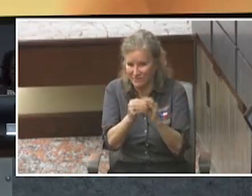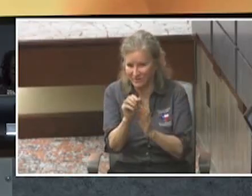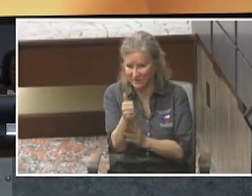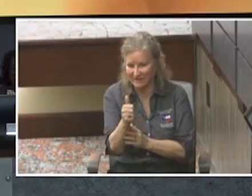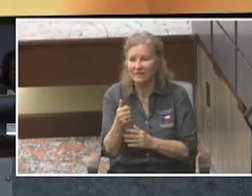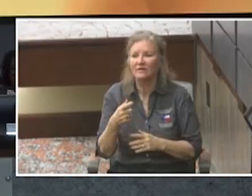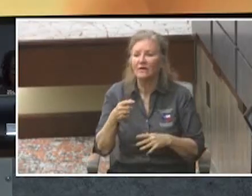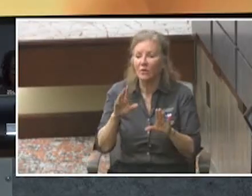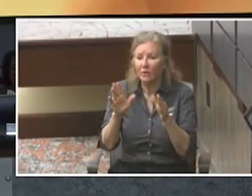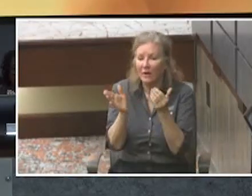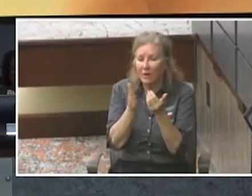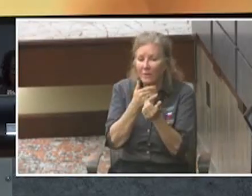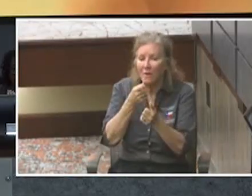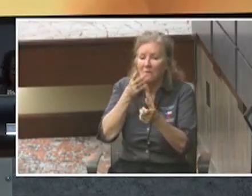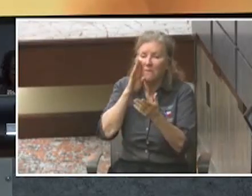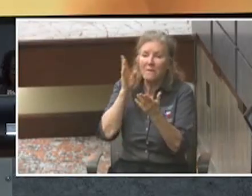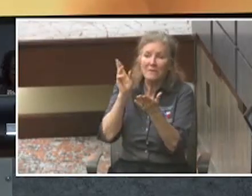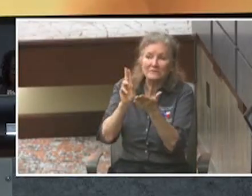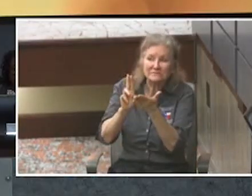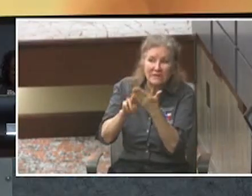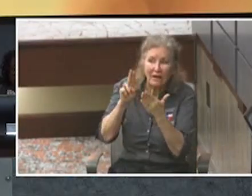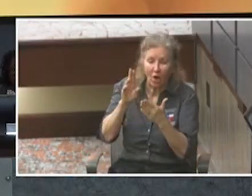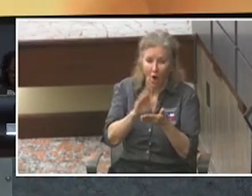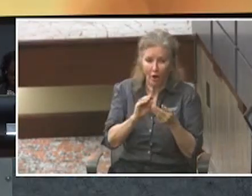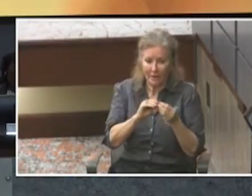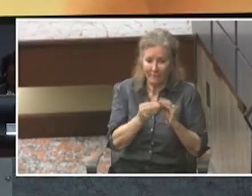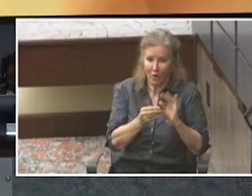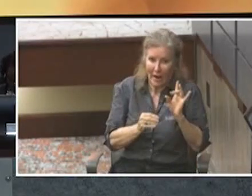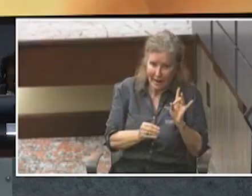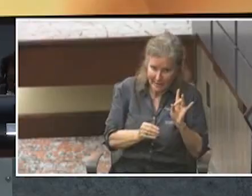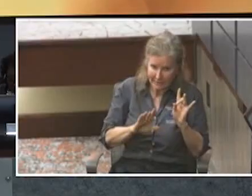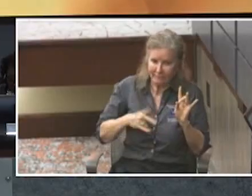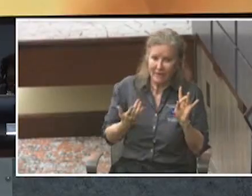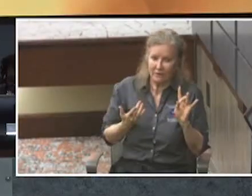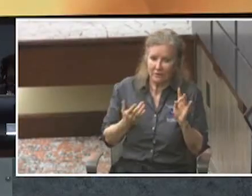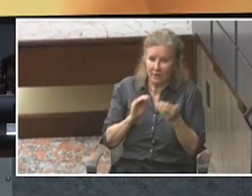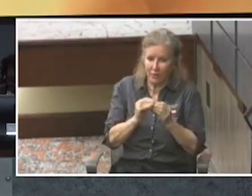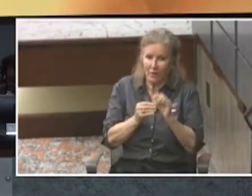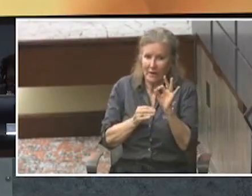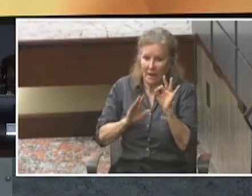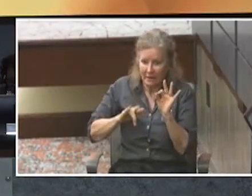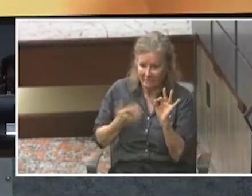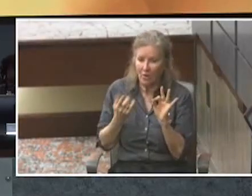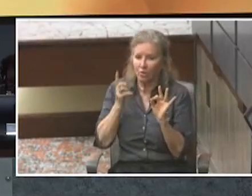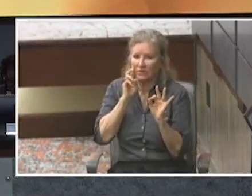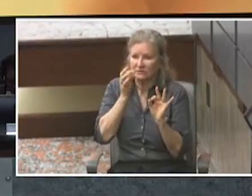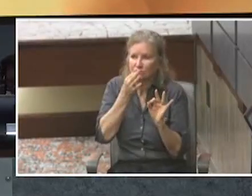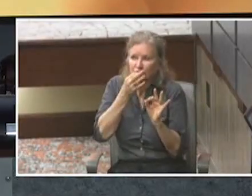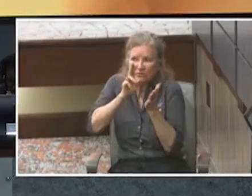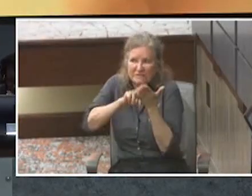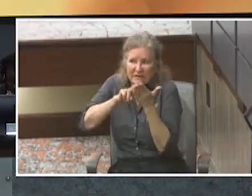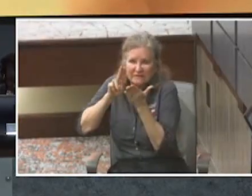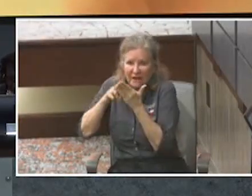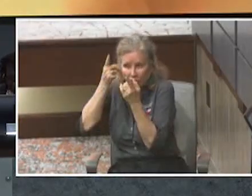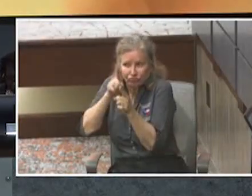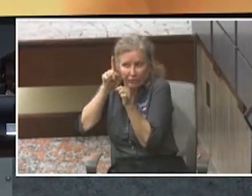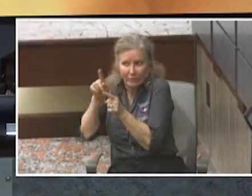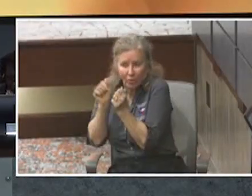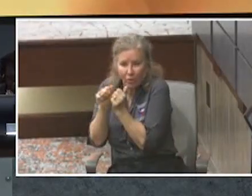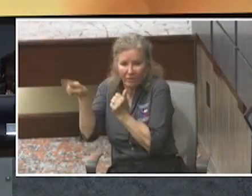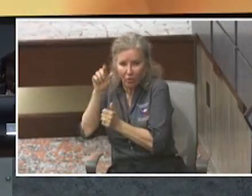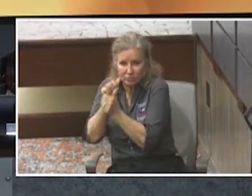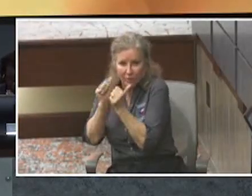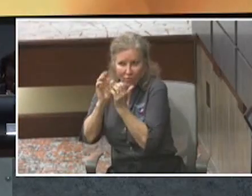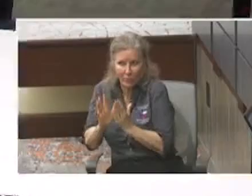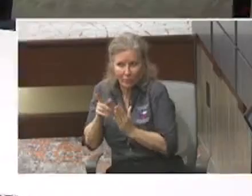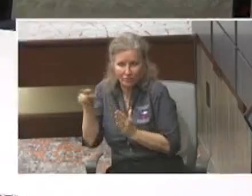signing deals on 8 and 9, so we feel really good about meeting those contractual obligations with the city. That concludes my report.